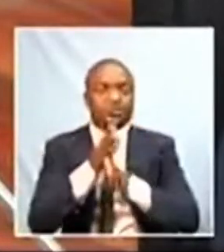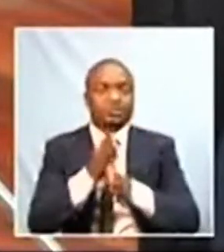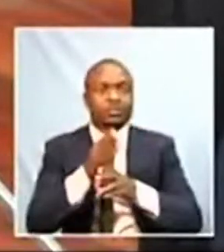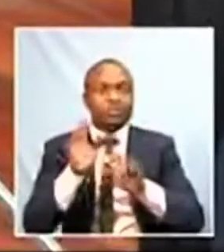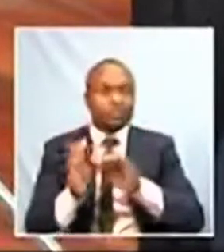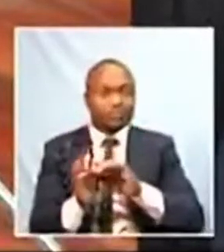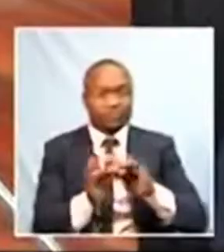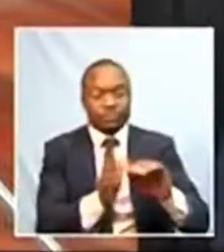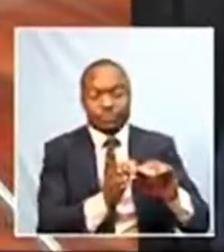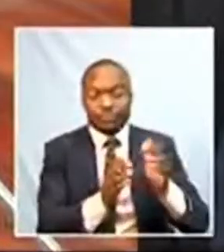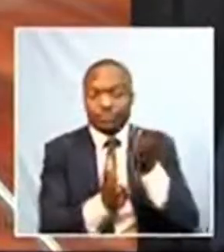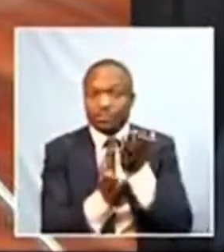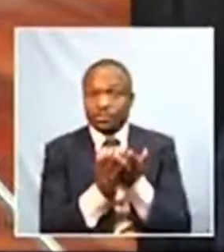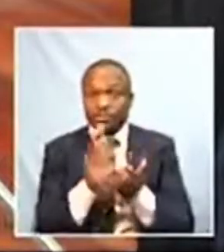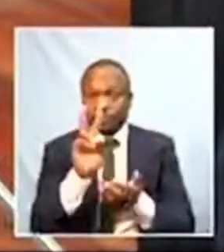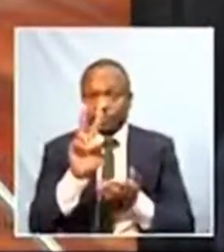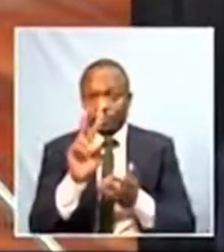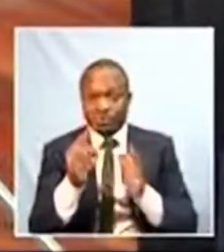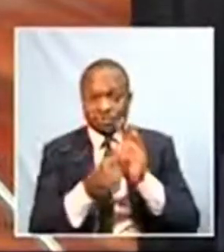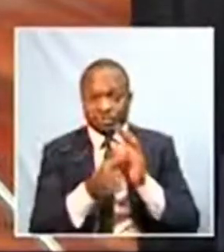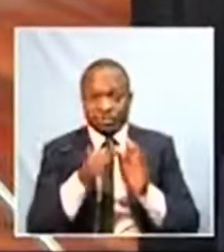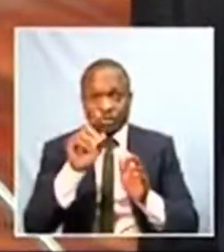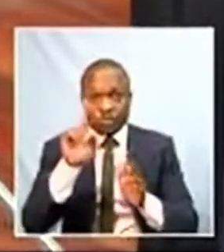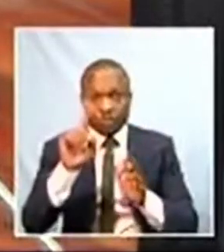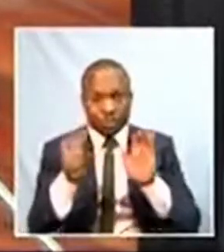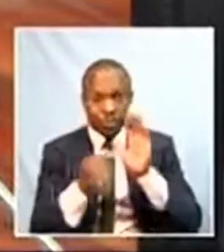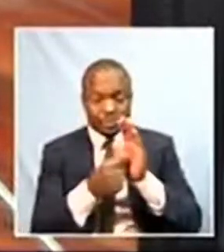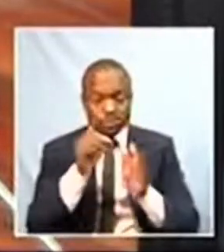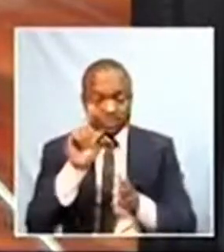Chair, we move to Appendix 1.1.